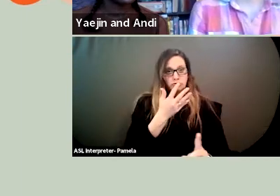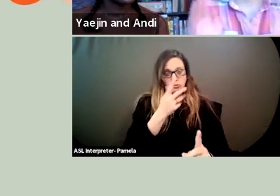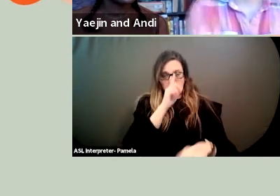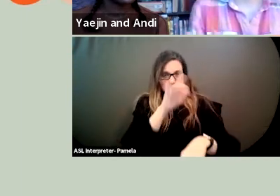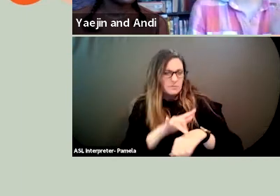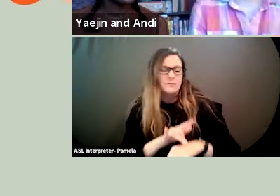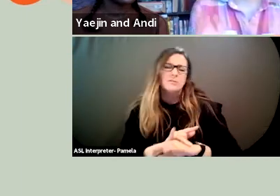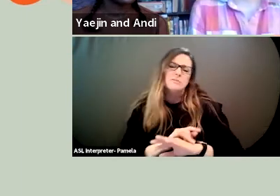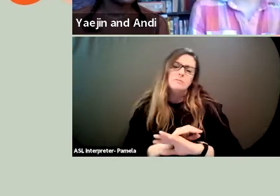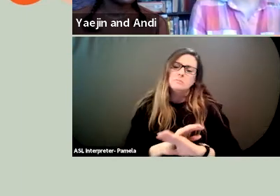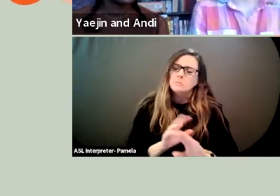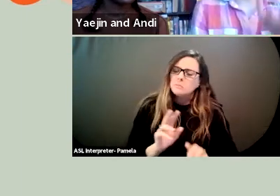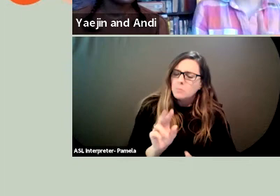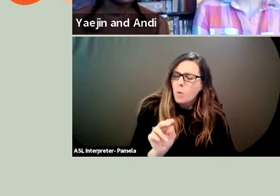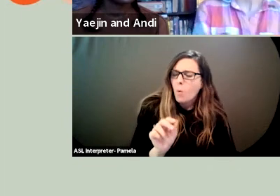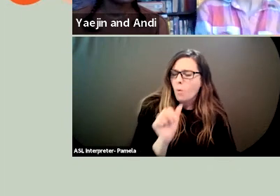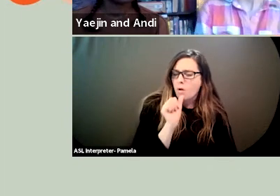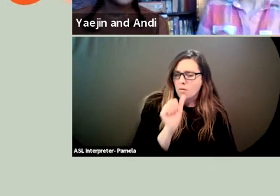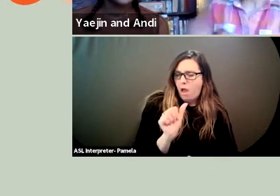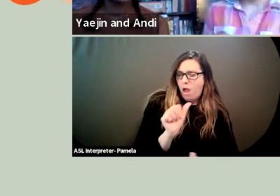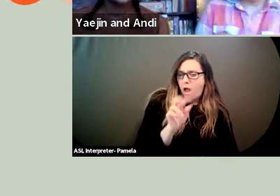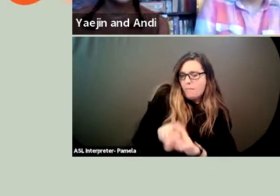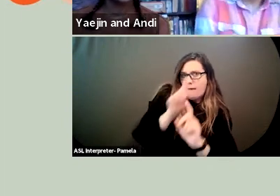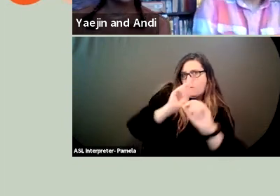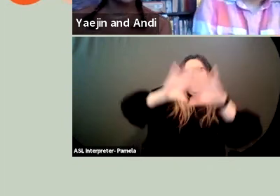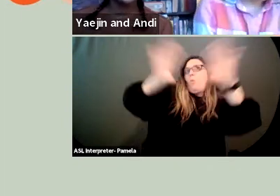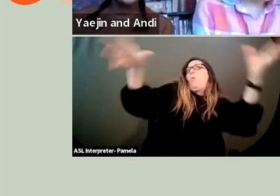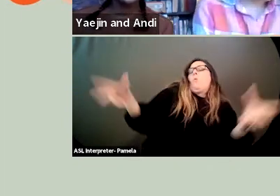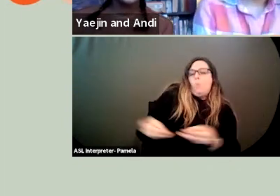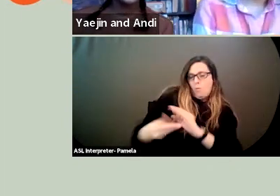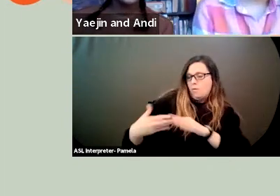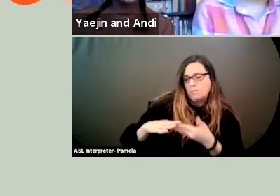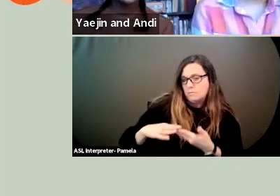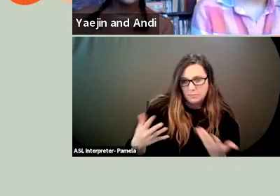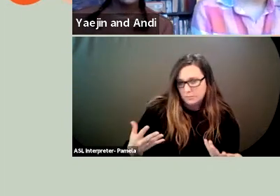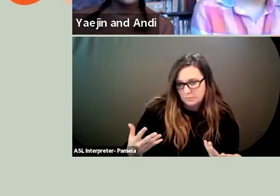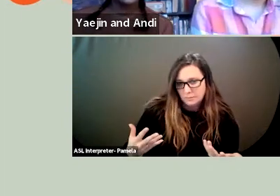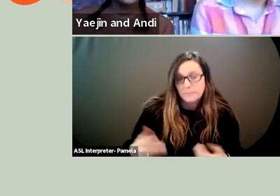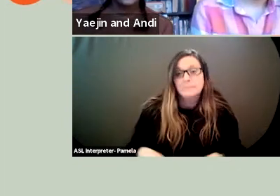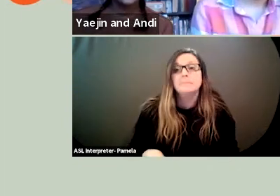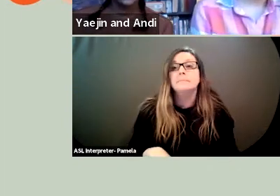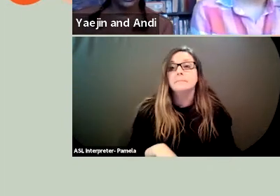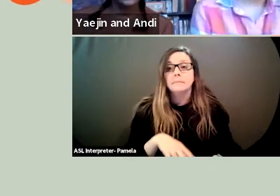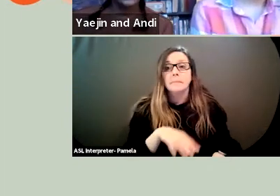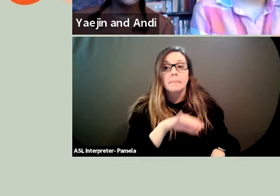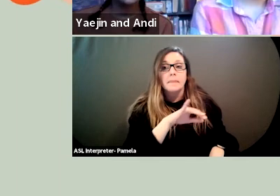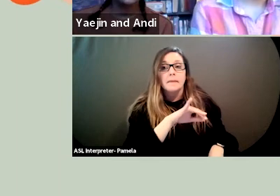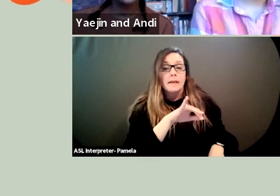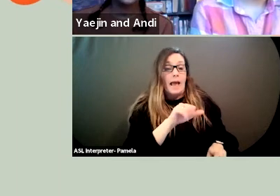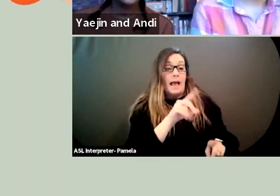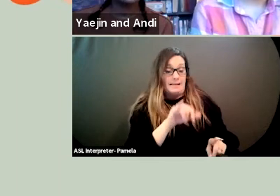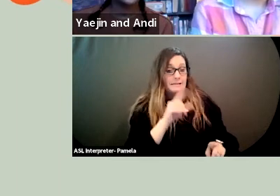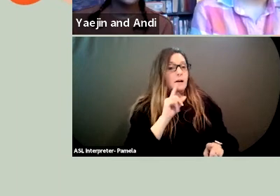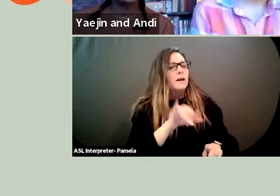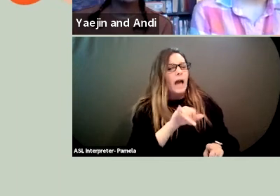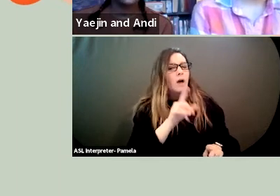when that's not the total picture. Yeah, and I also think that research about this could go into the causes,